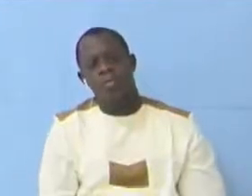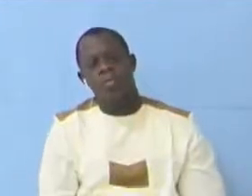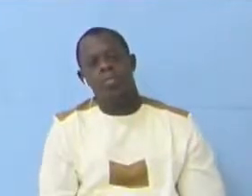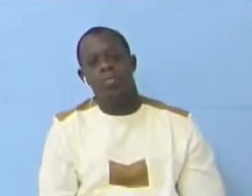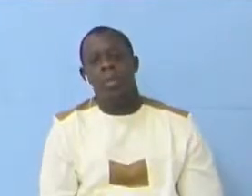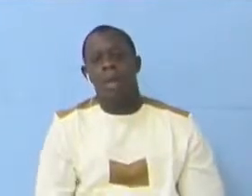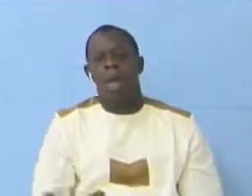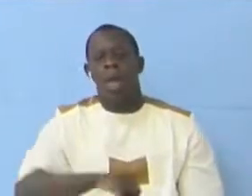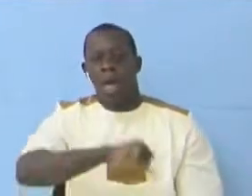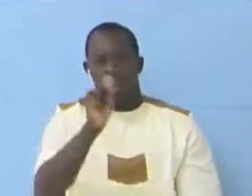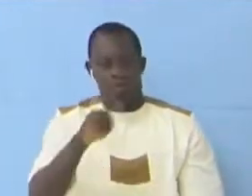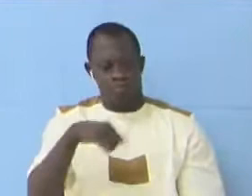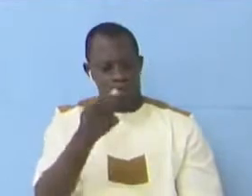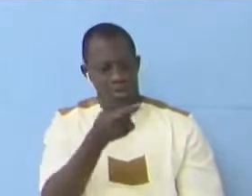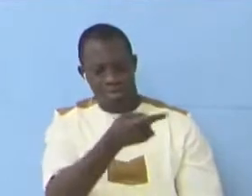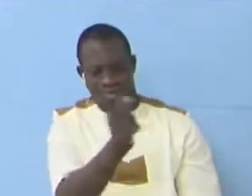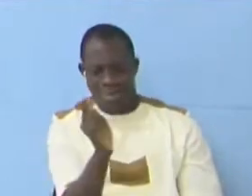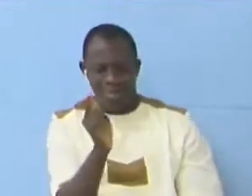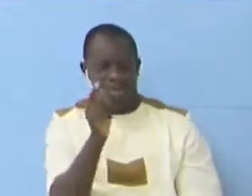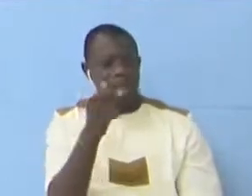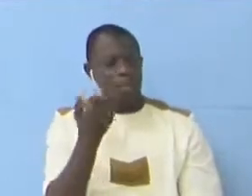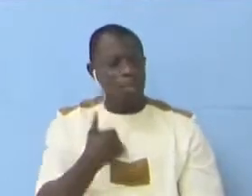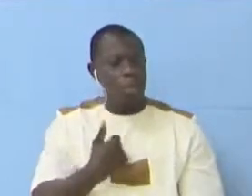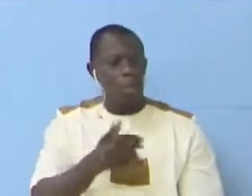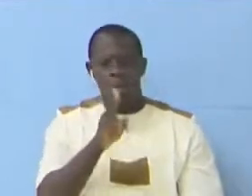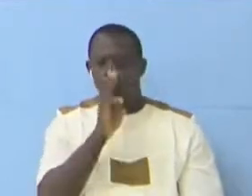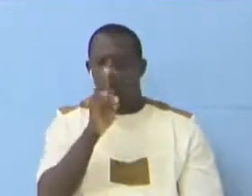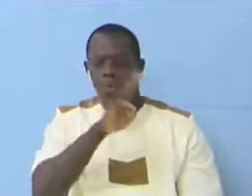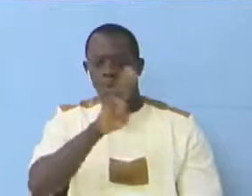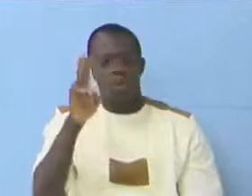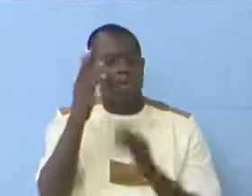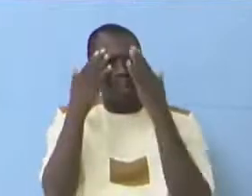And for these innocent individuals, we